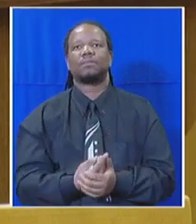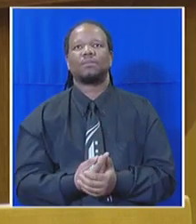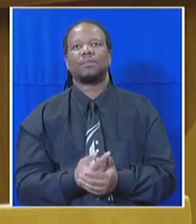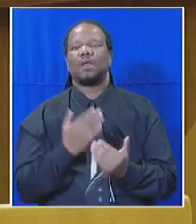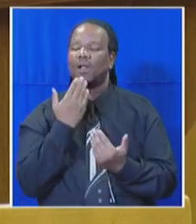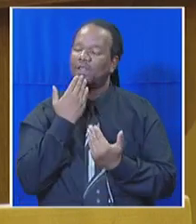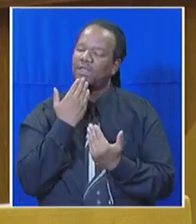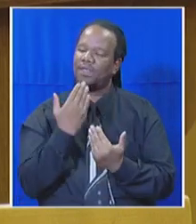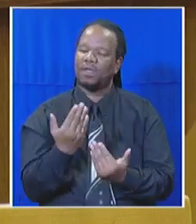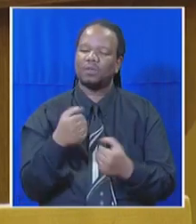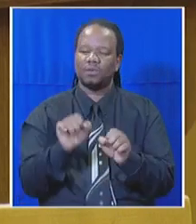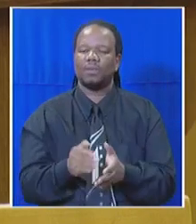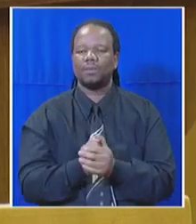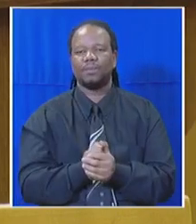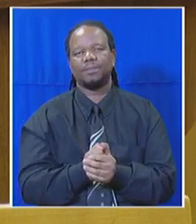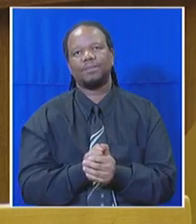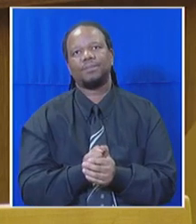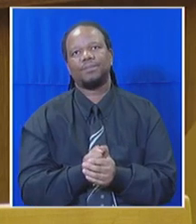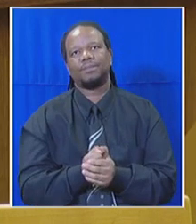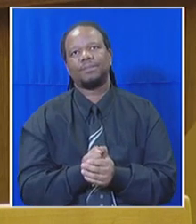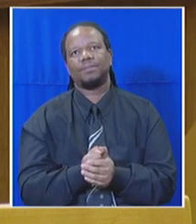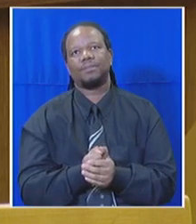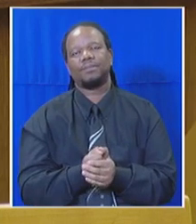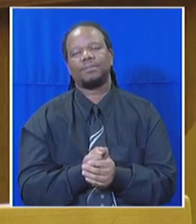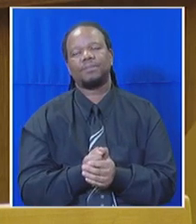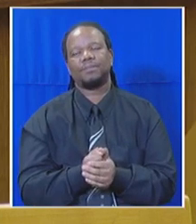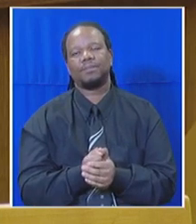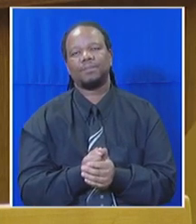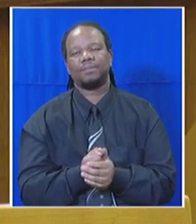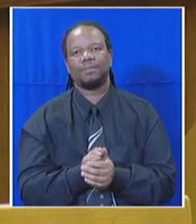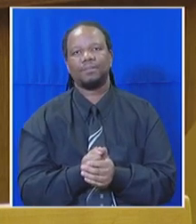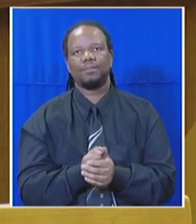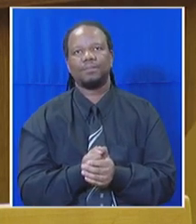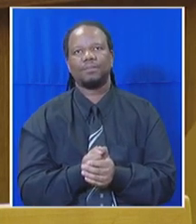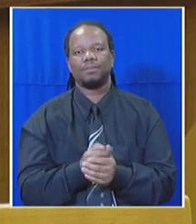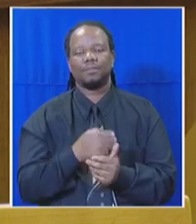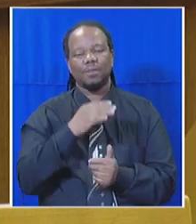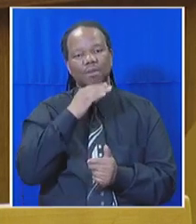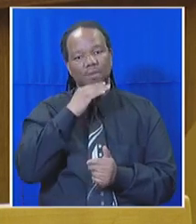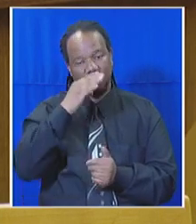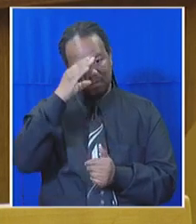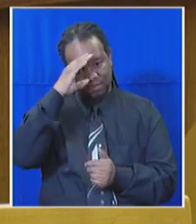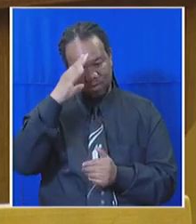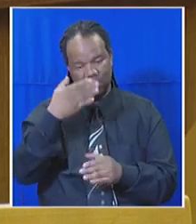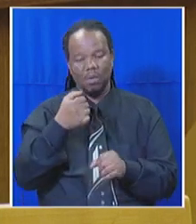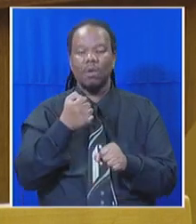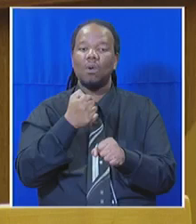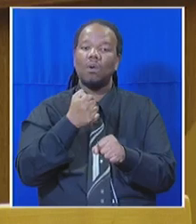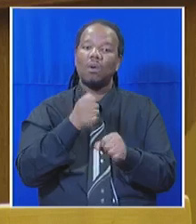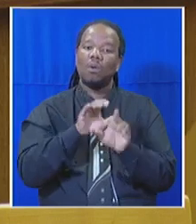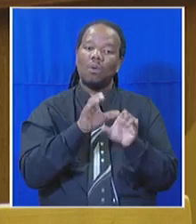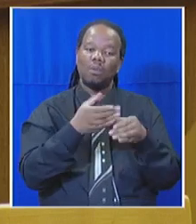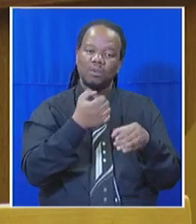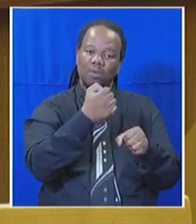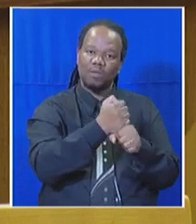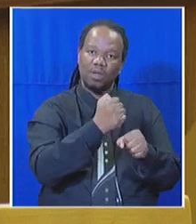Thank you very much, Honorable Deputy Speaker. The Portfolio Committee on Labour has considered the